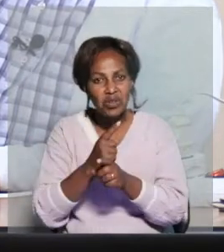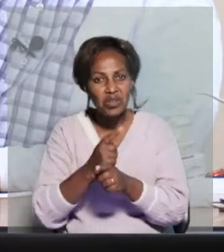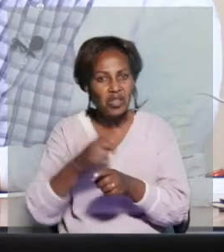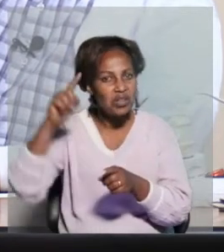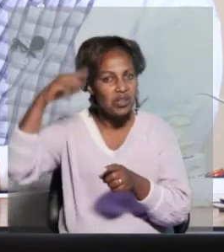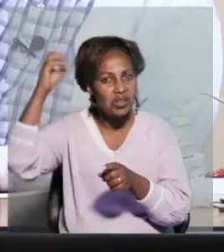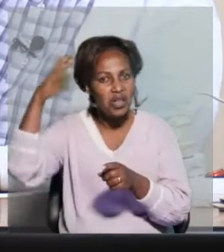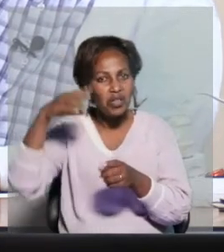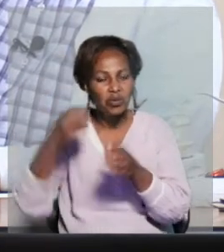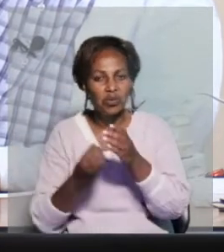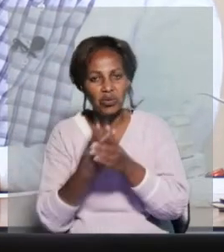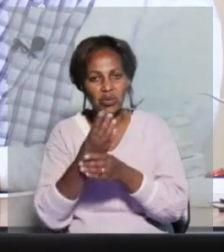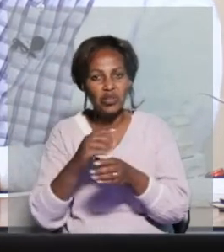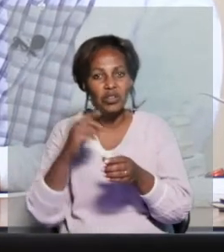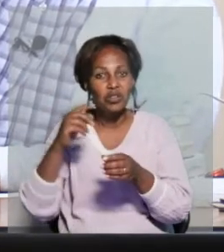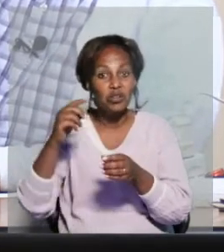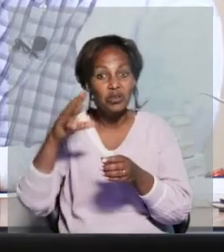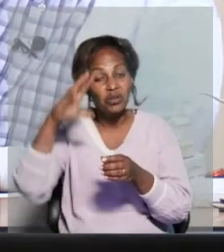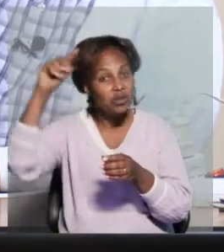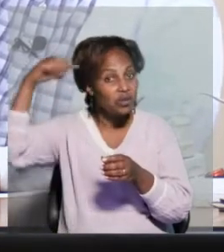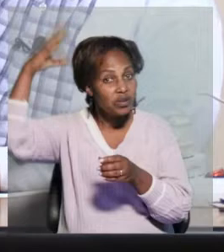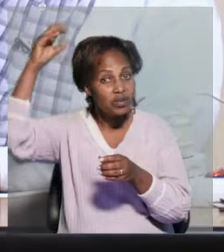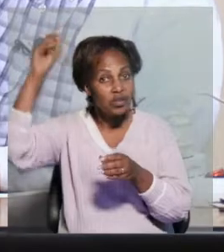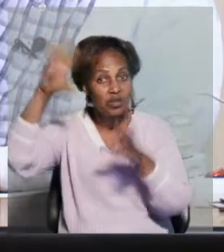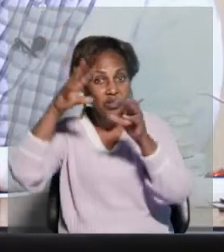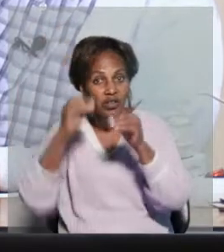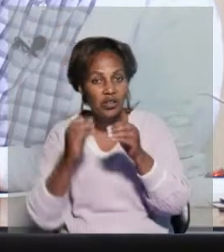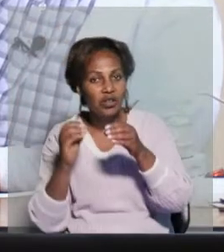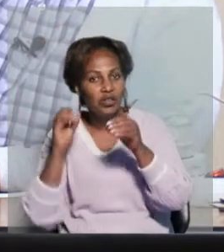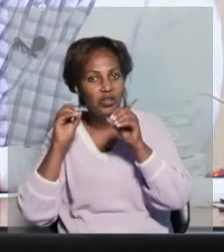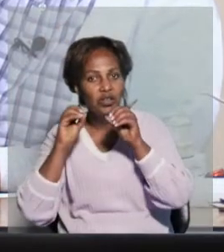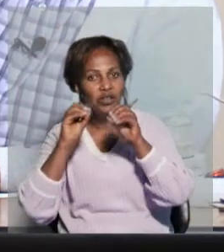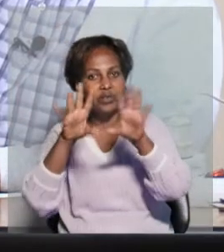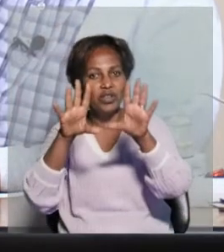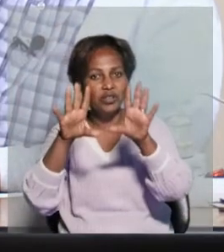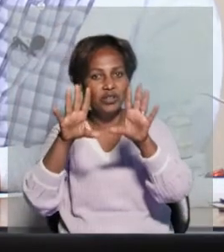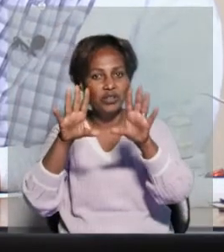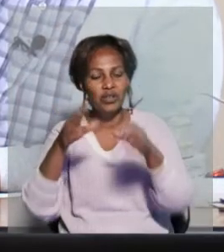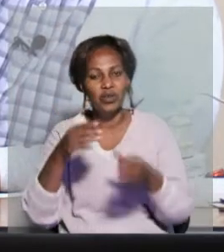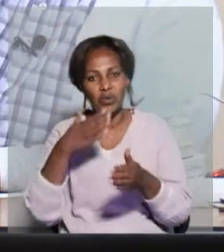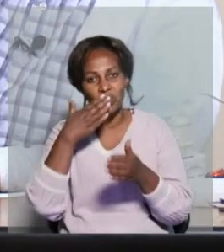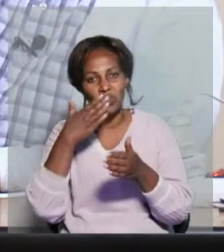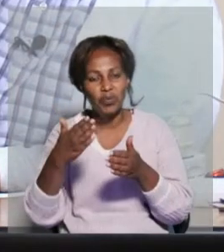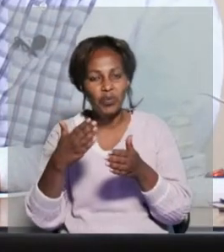it reflects the light it receives from the sun. Yeah. Yeah, good.